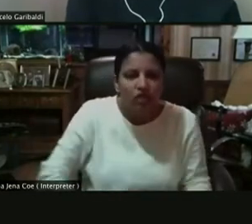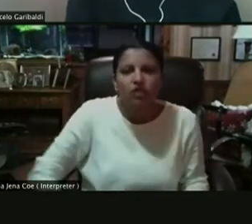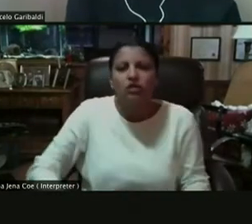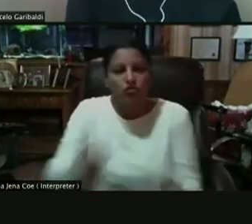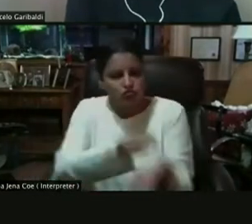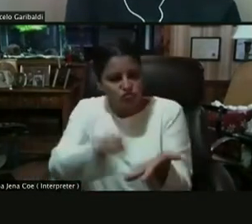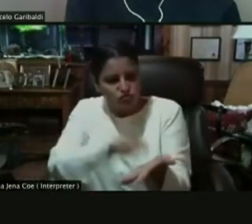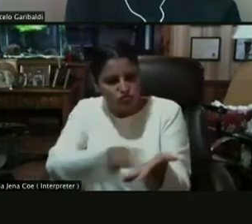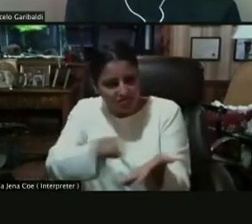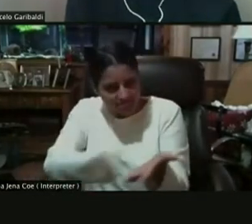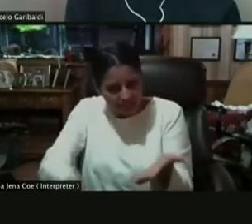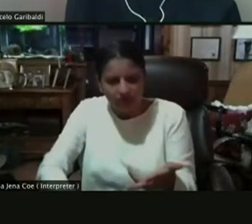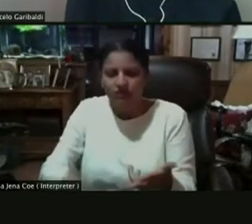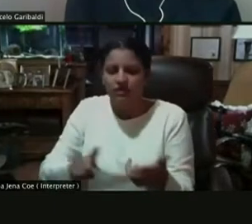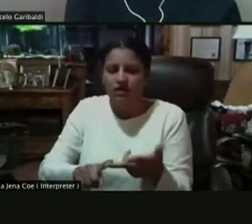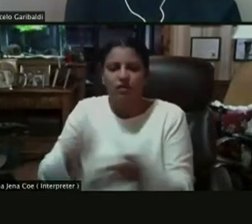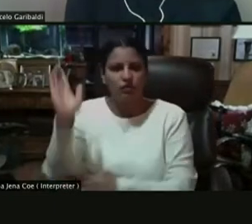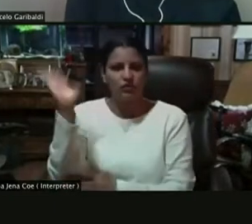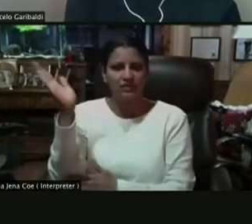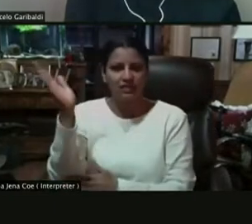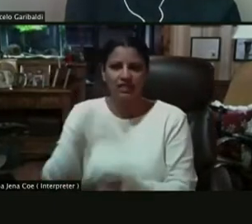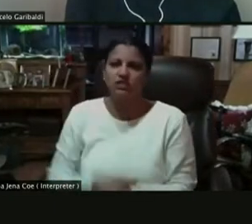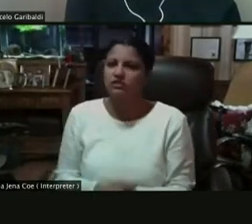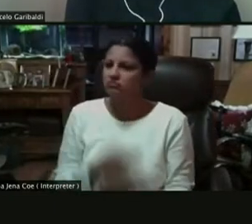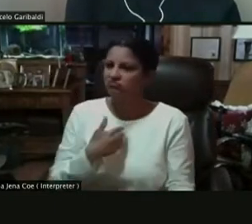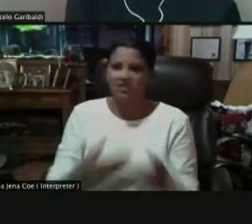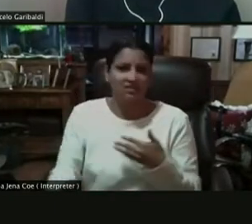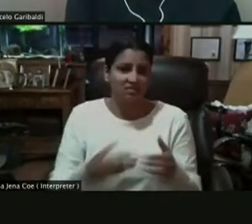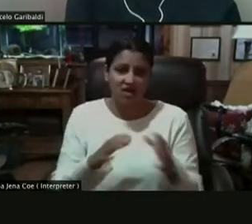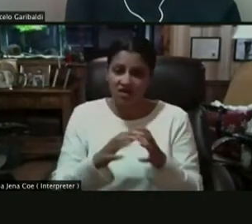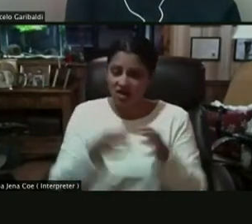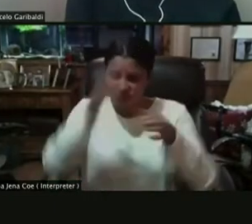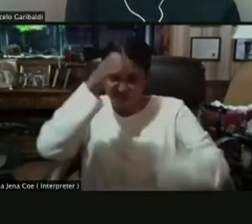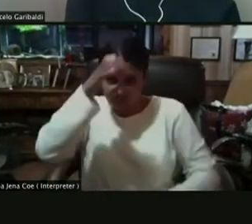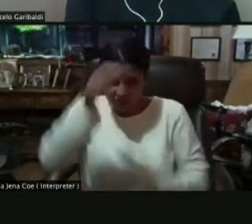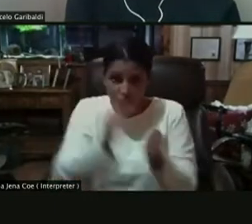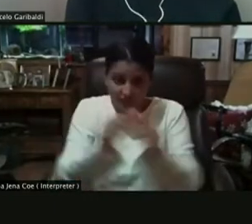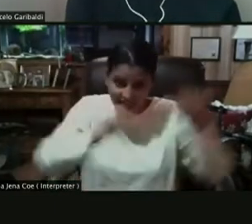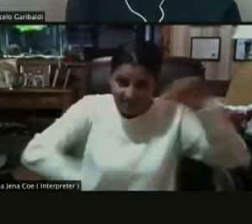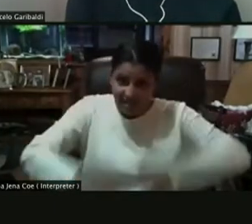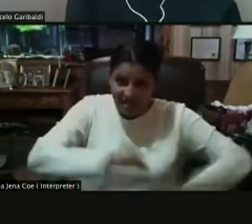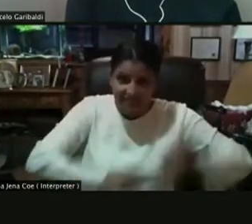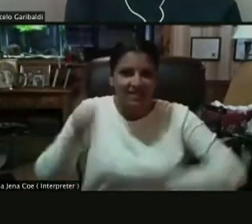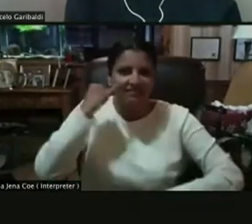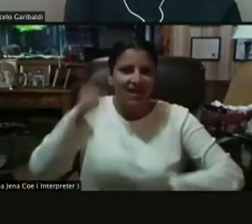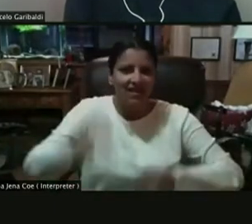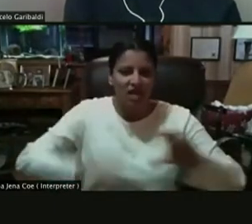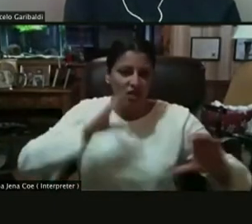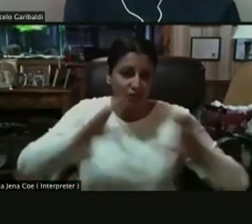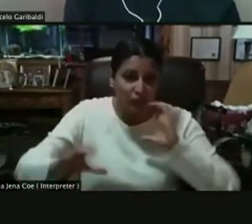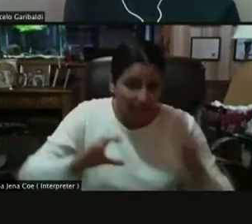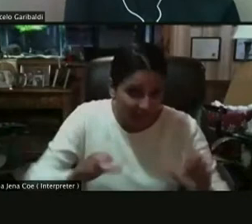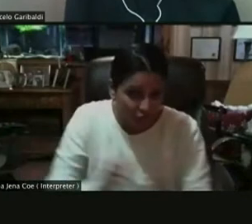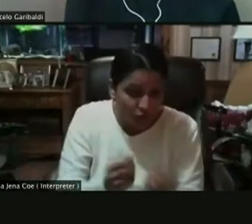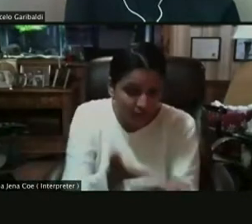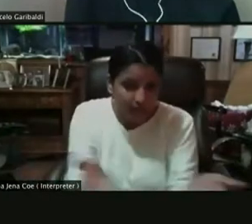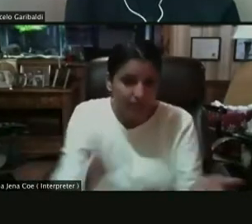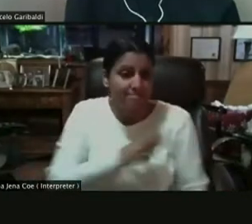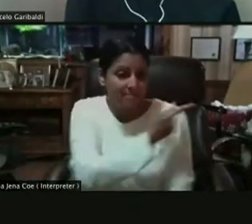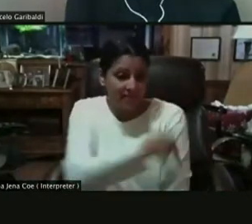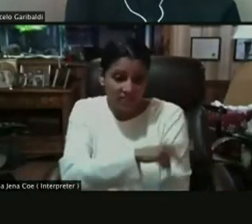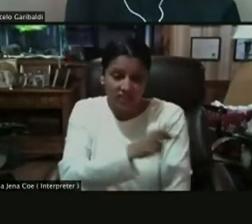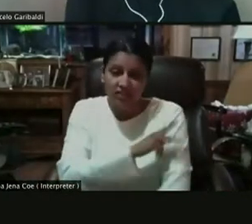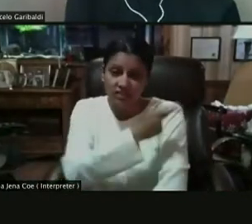presentation. Because no matter how much science I do, if I don't get that across to my patients, or to the leaders,